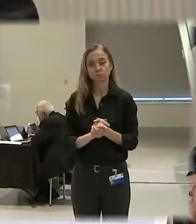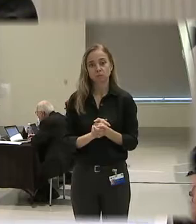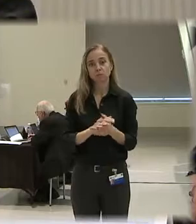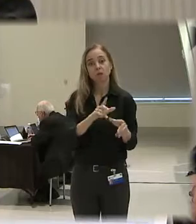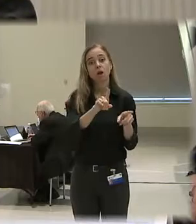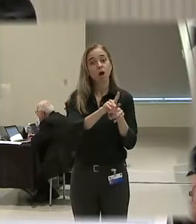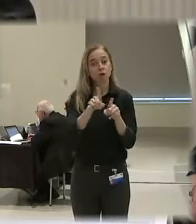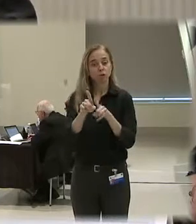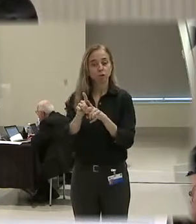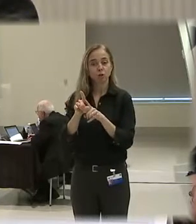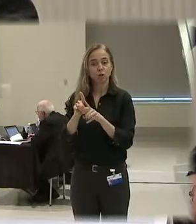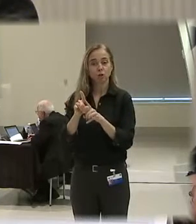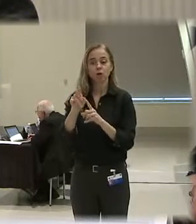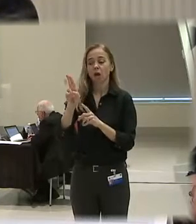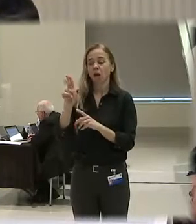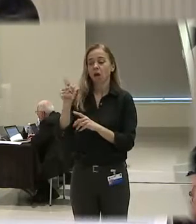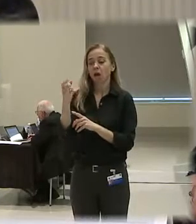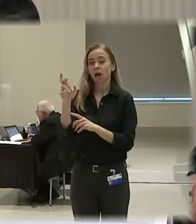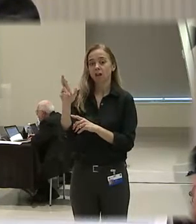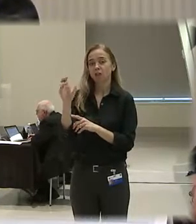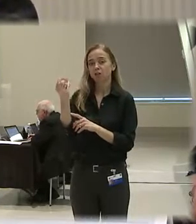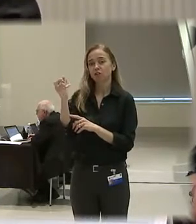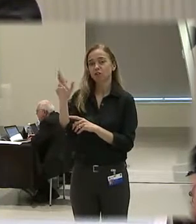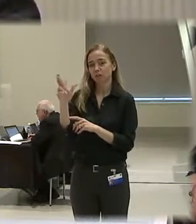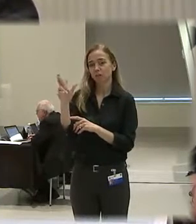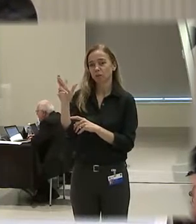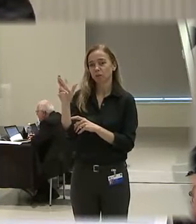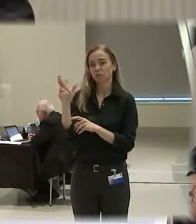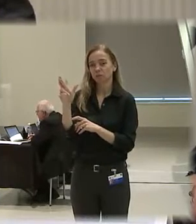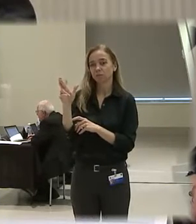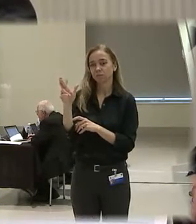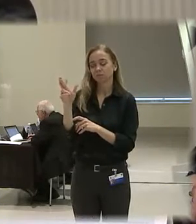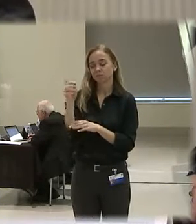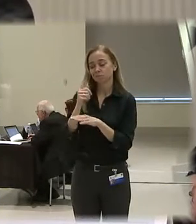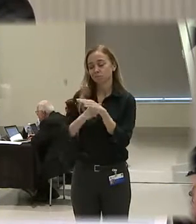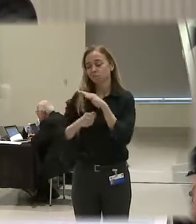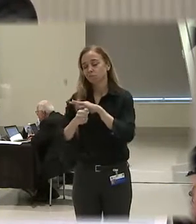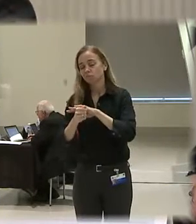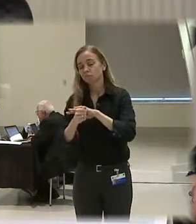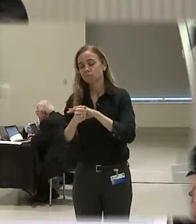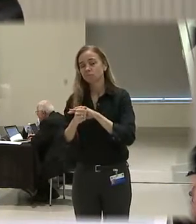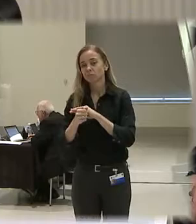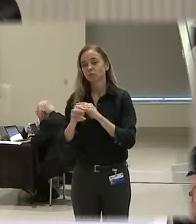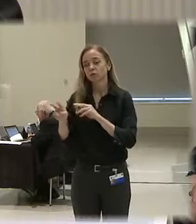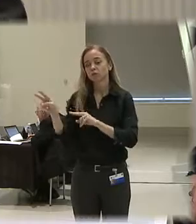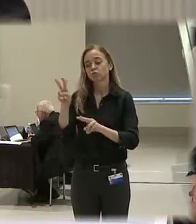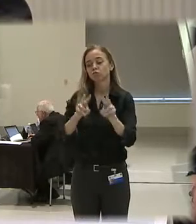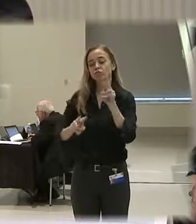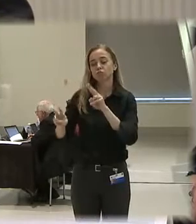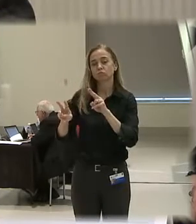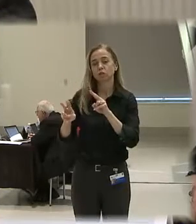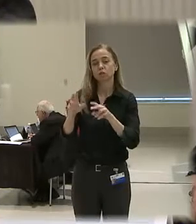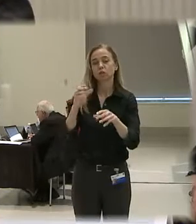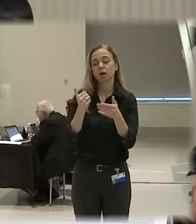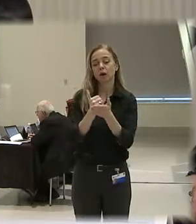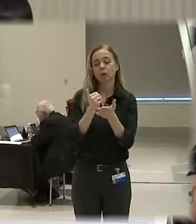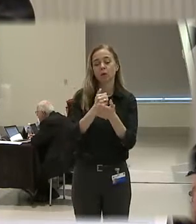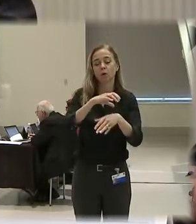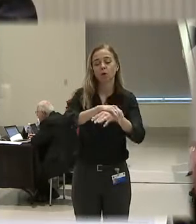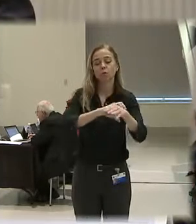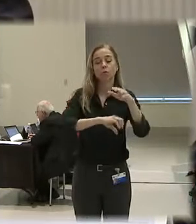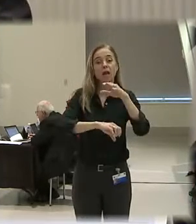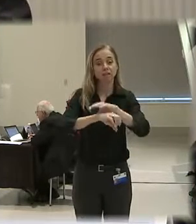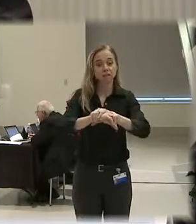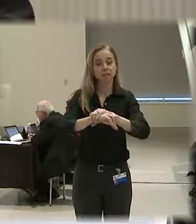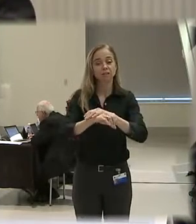of undercover officers to safely facilitate the arrest of violent individuals during large crowd demonstrations. The